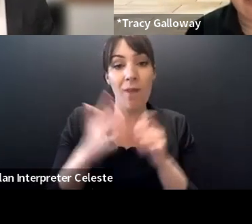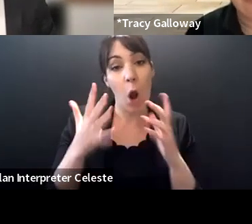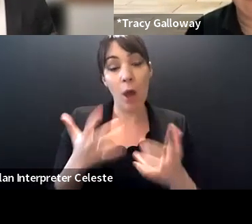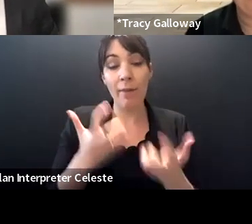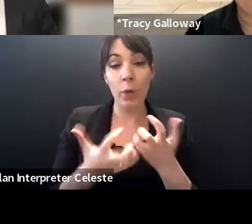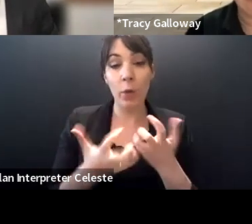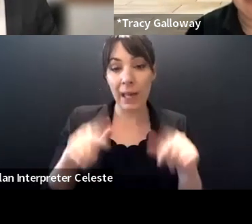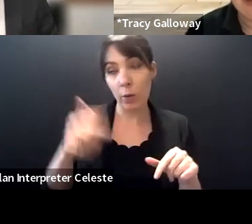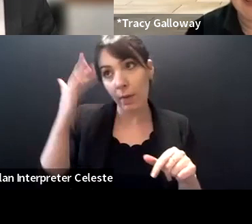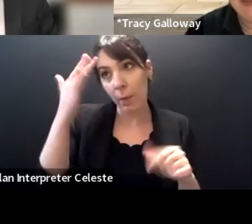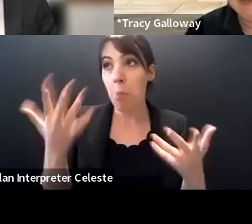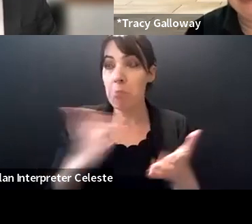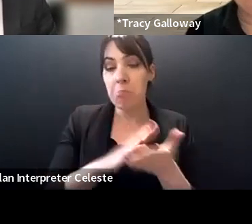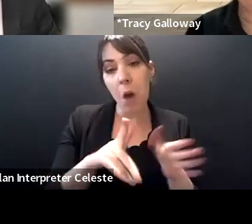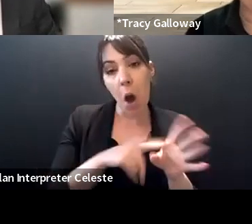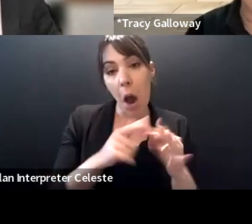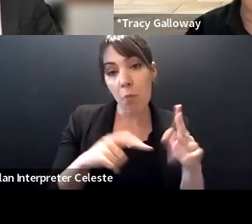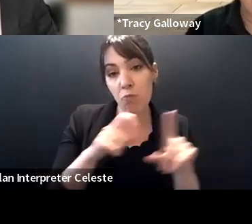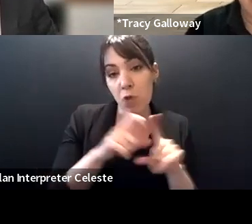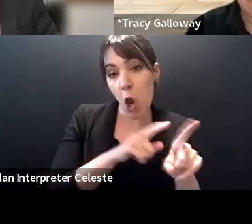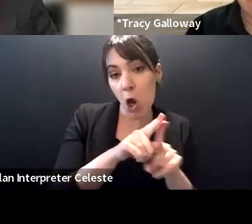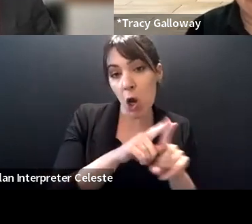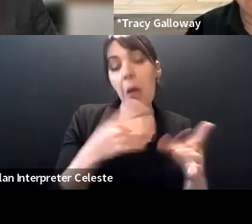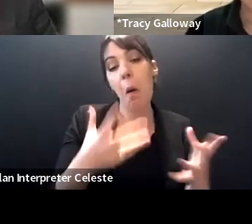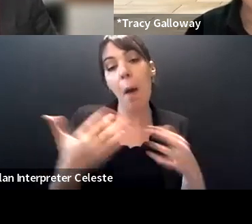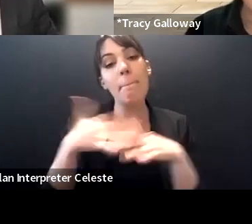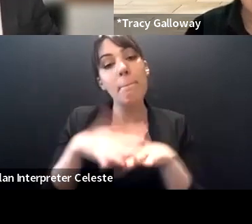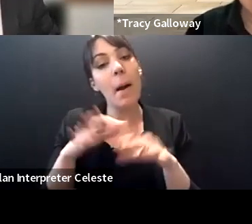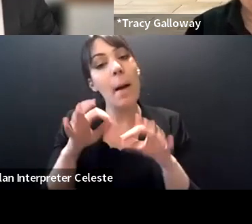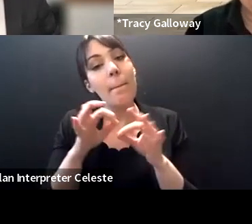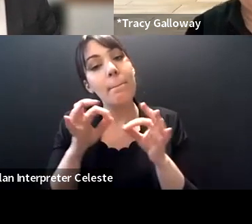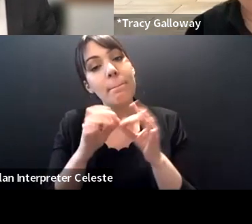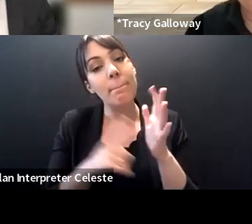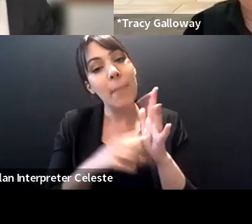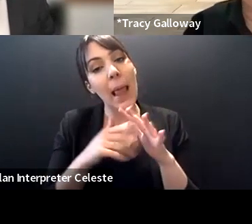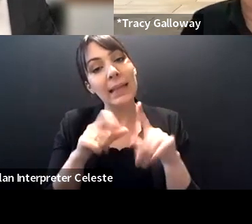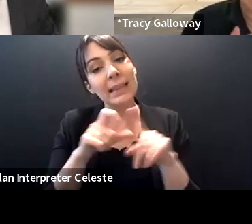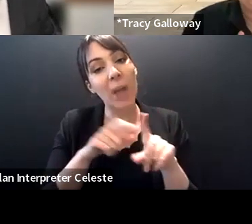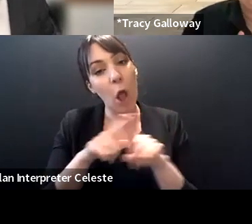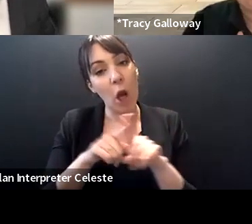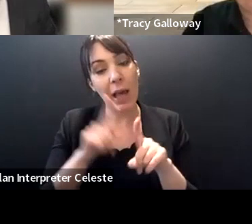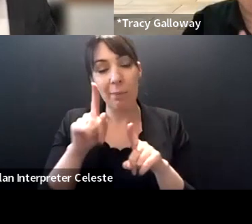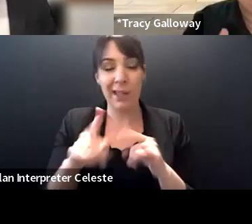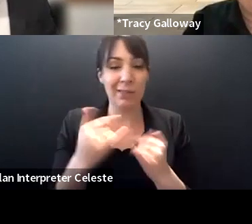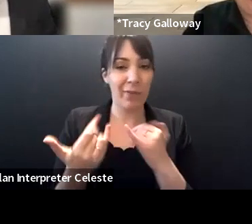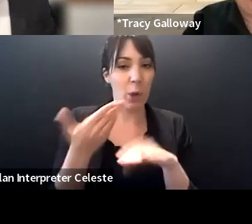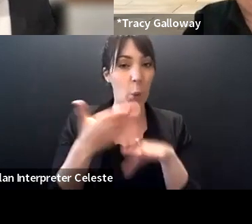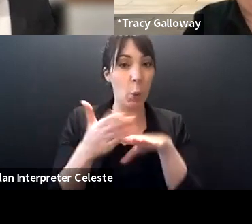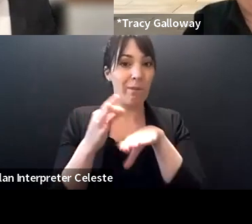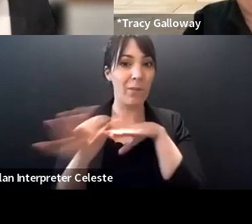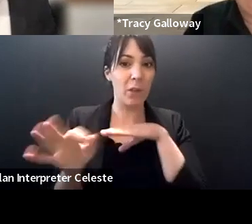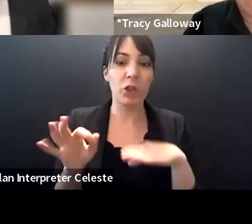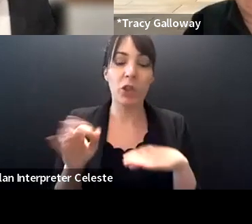of hybrid learning, blended learning, but still very much in the infancy. And all of that infrastructure and